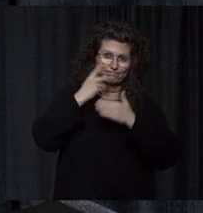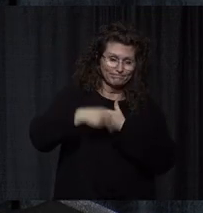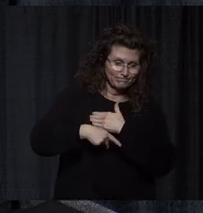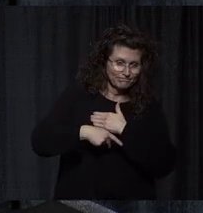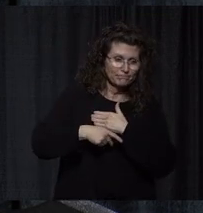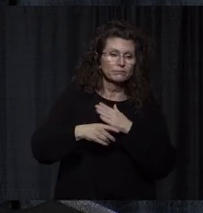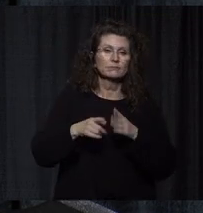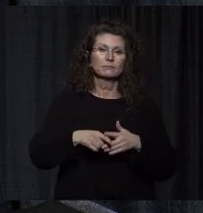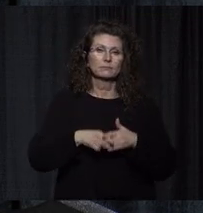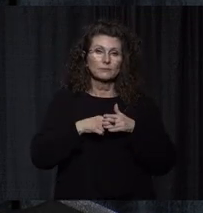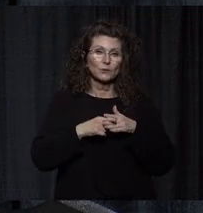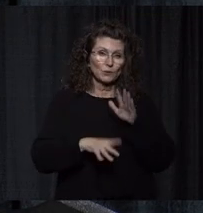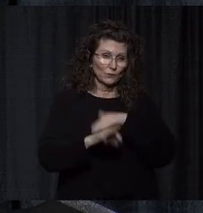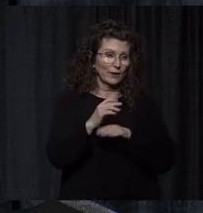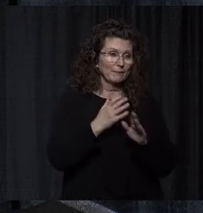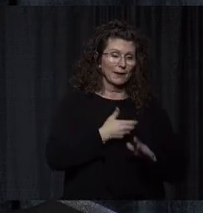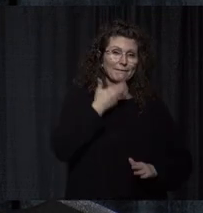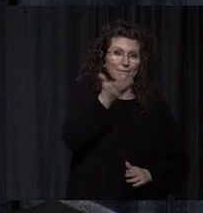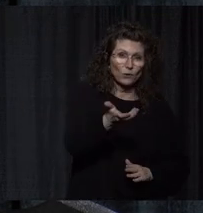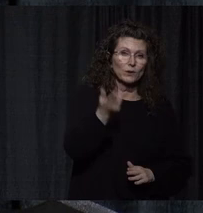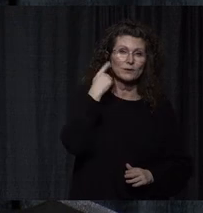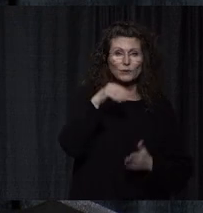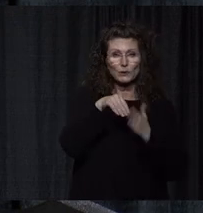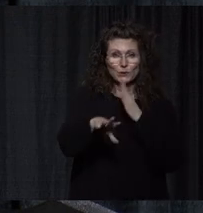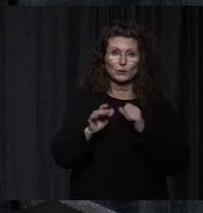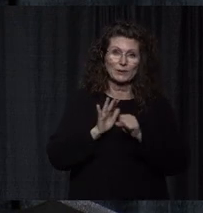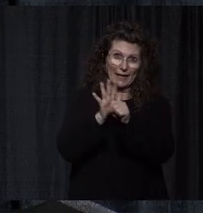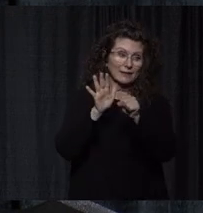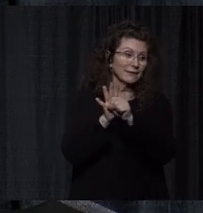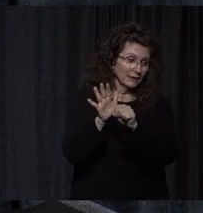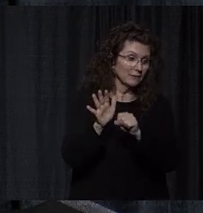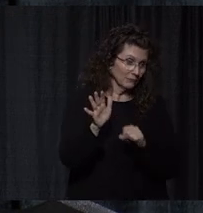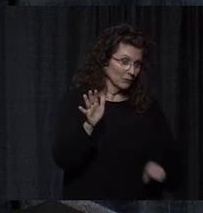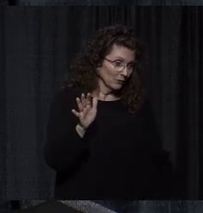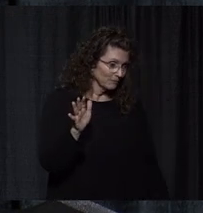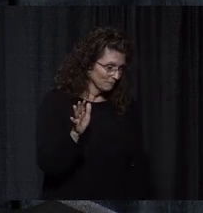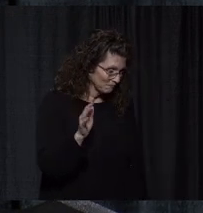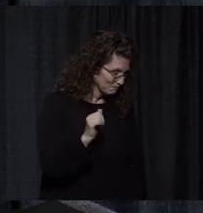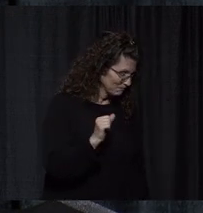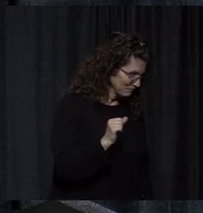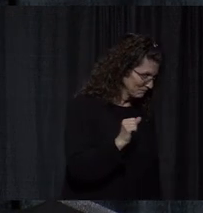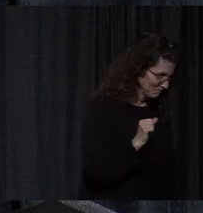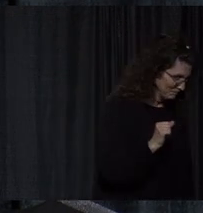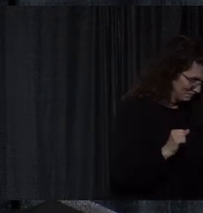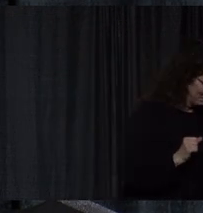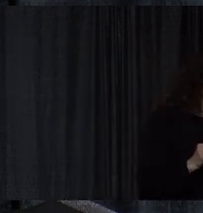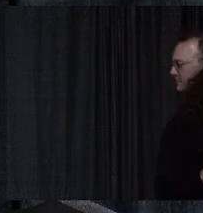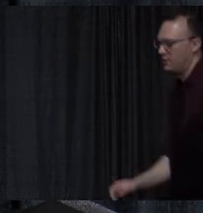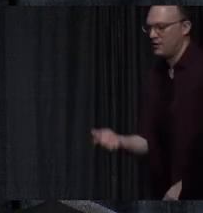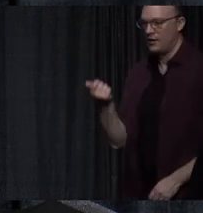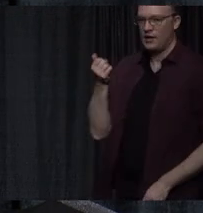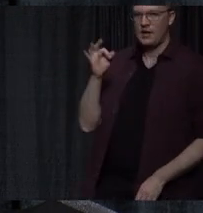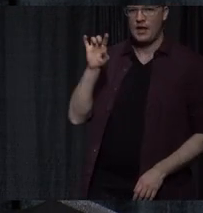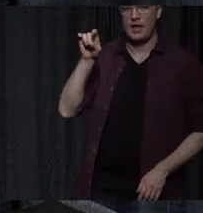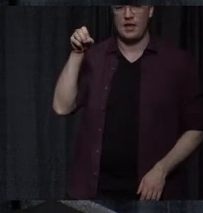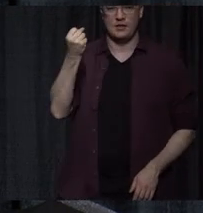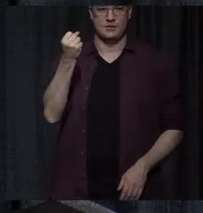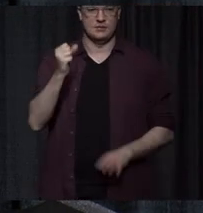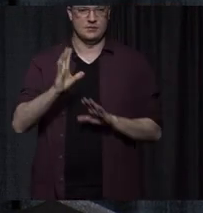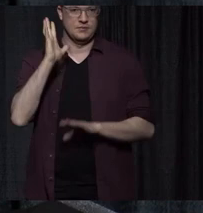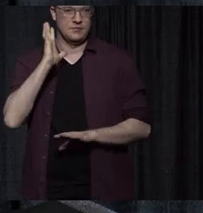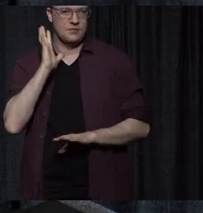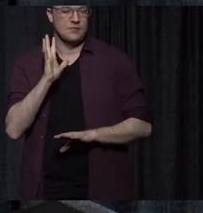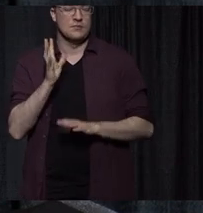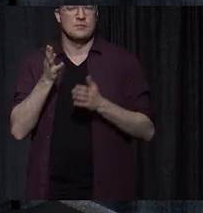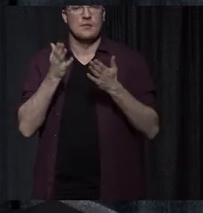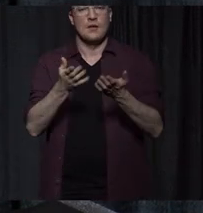began to find my voice in student activism. It was in the 80s. It was in that time